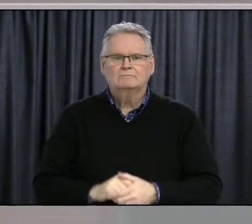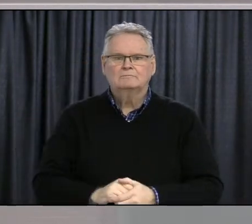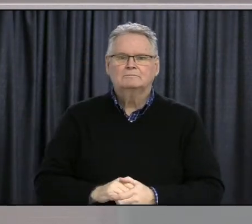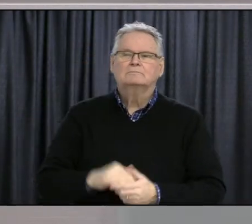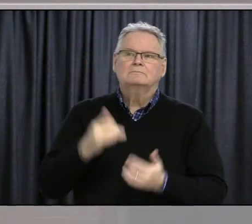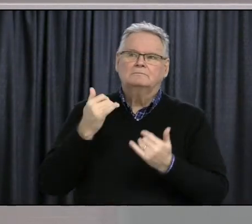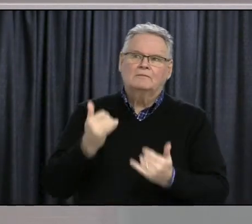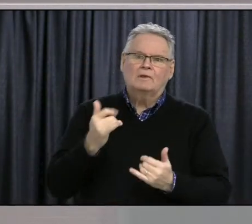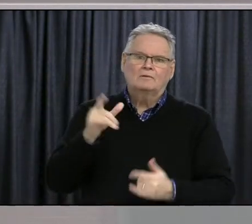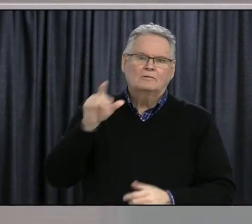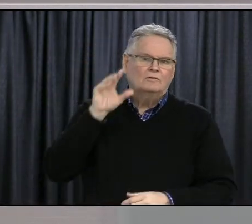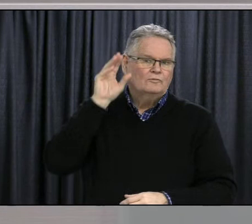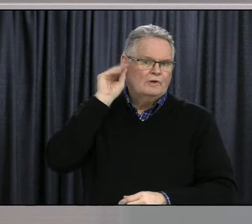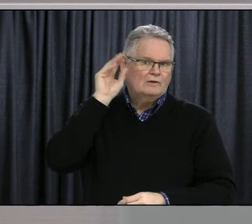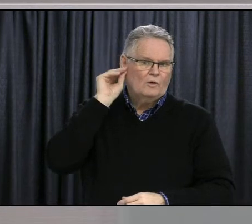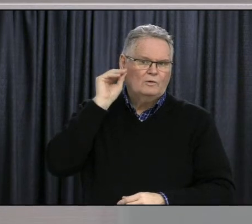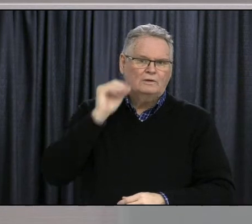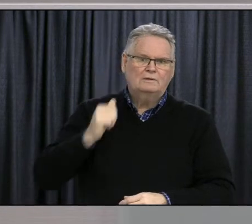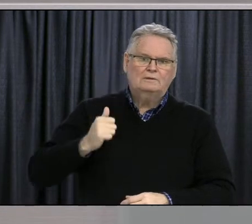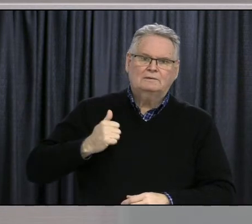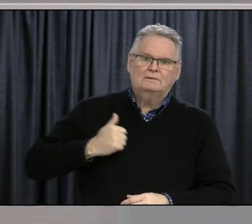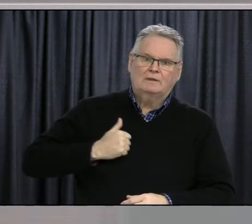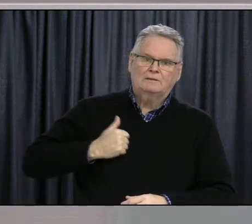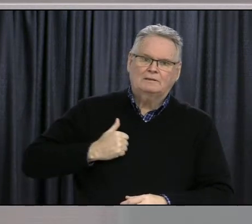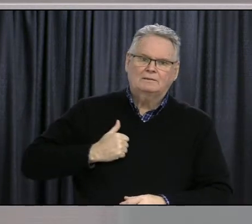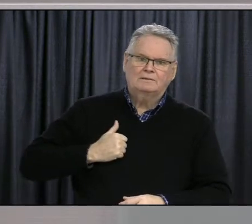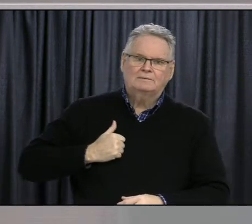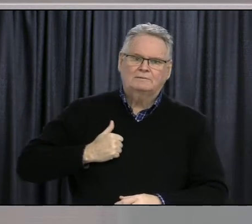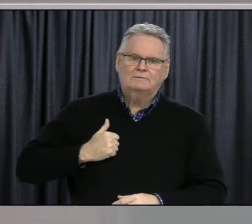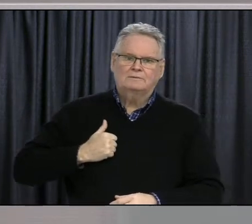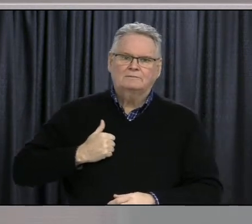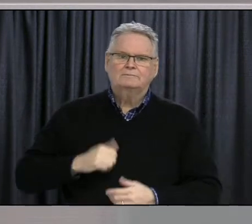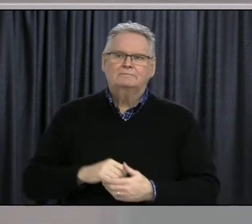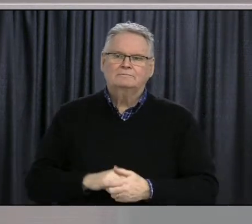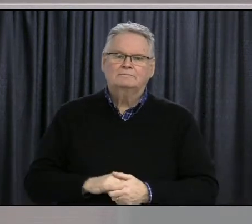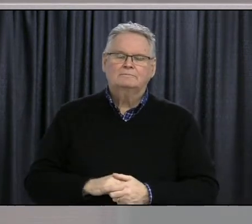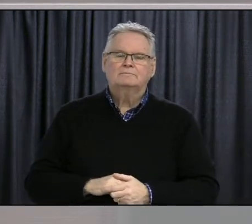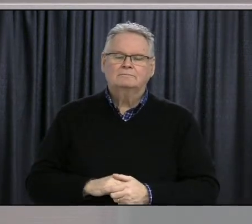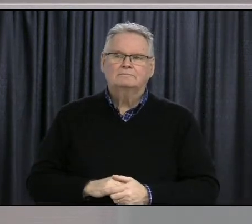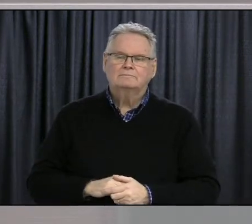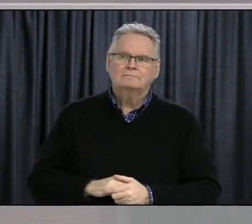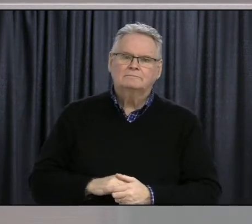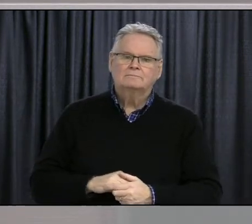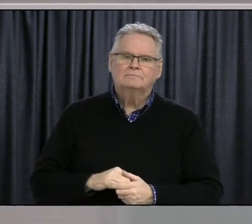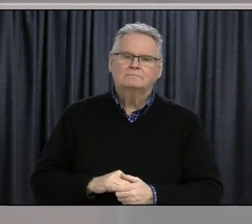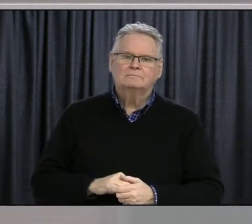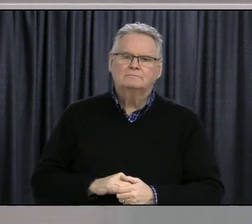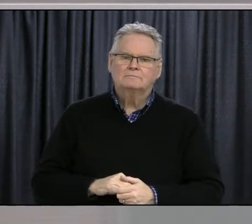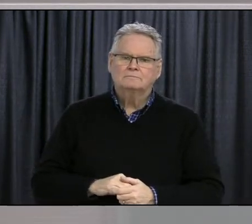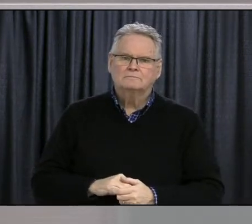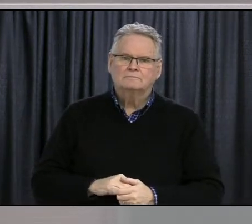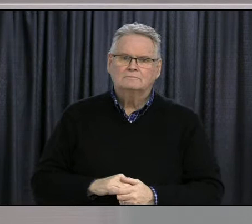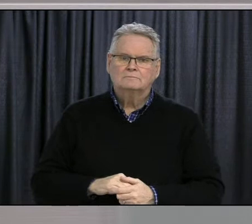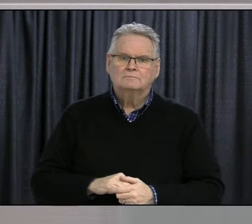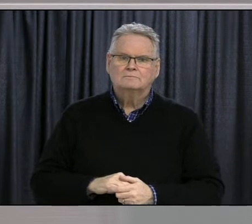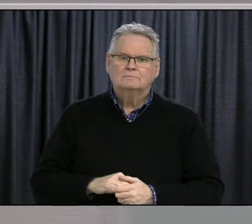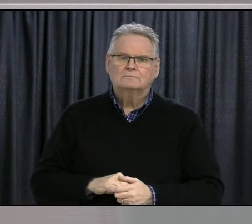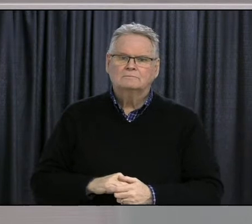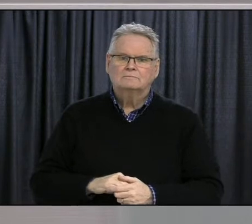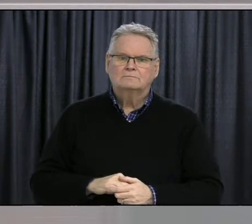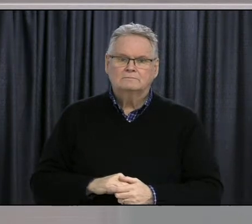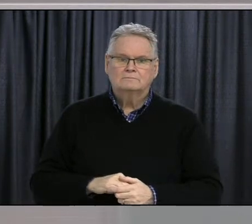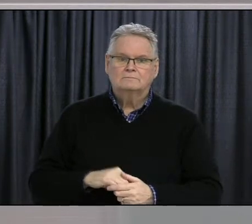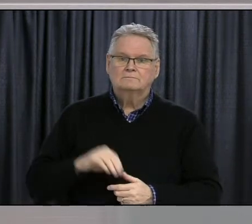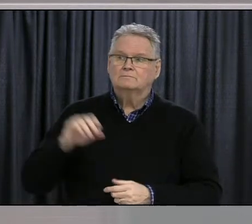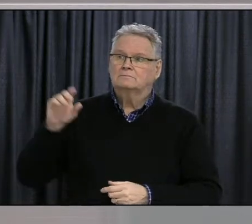Bonjour. I would like to know if the traveler was coming from another province or another country,